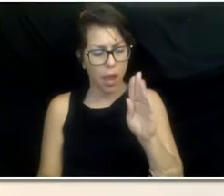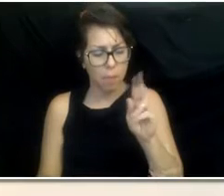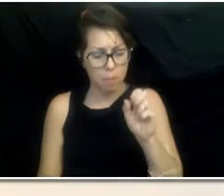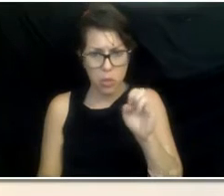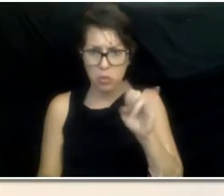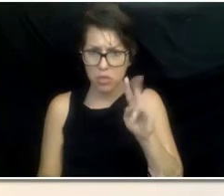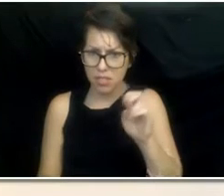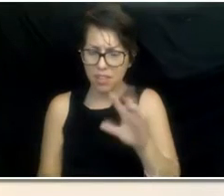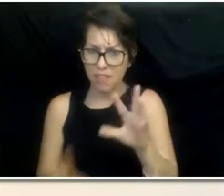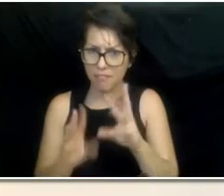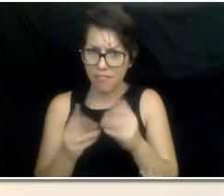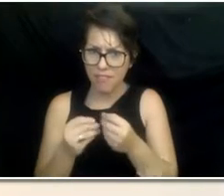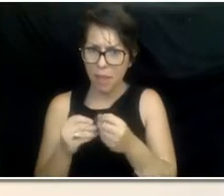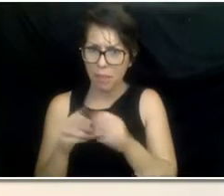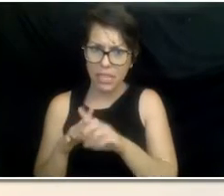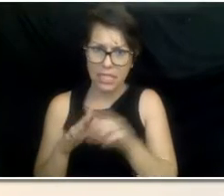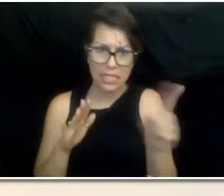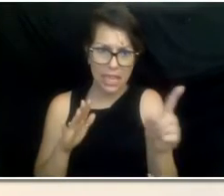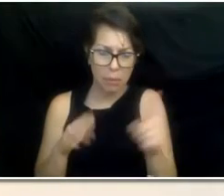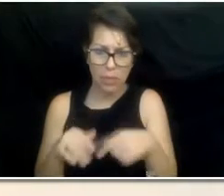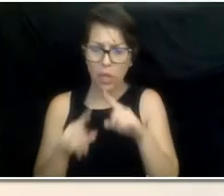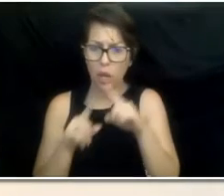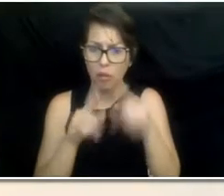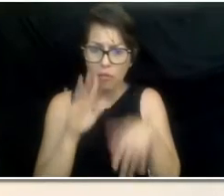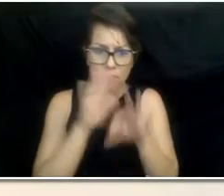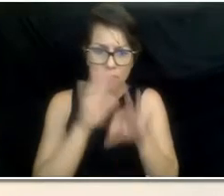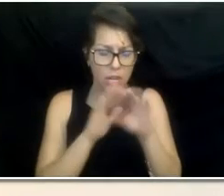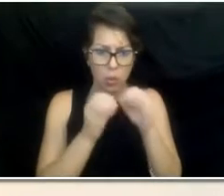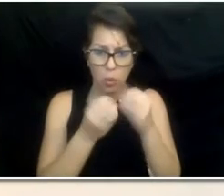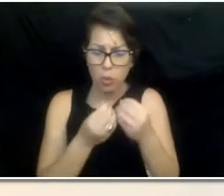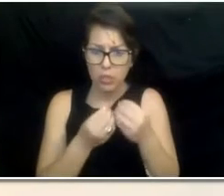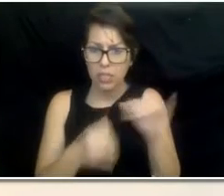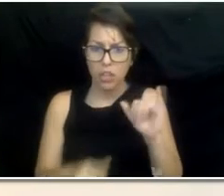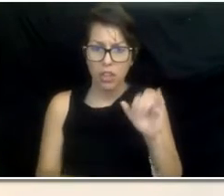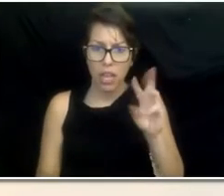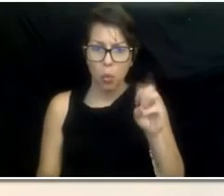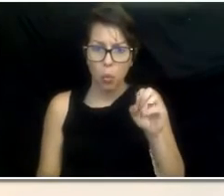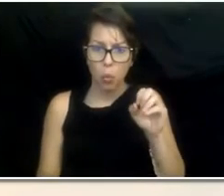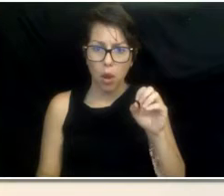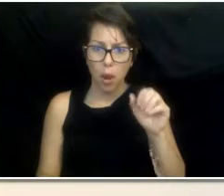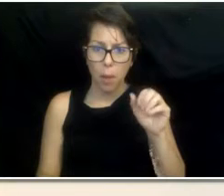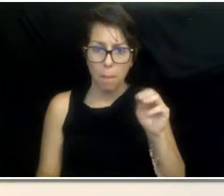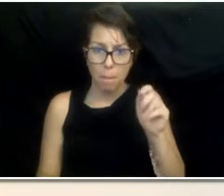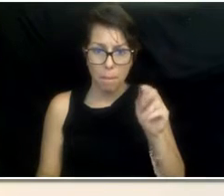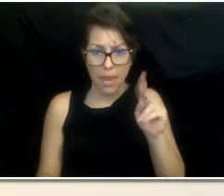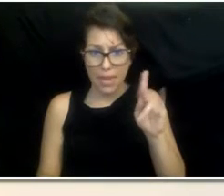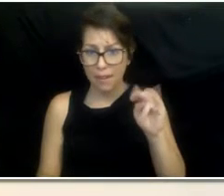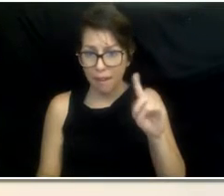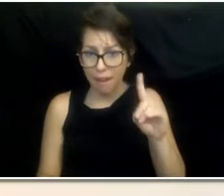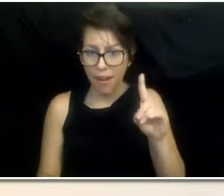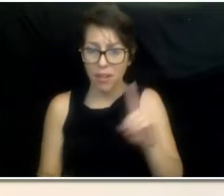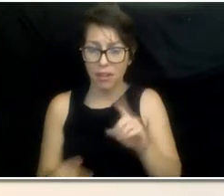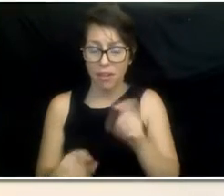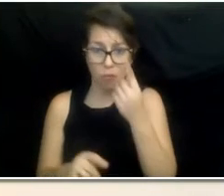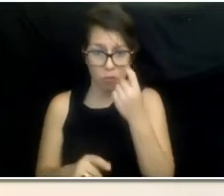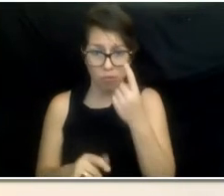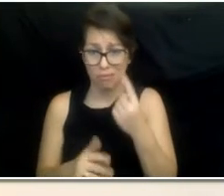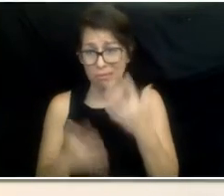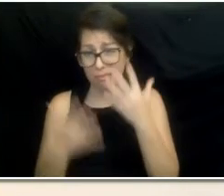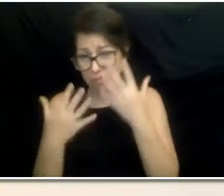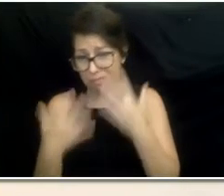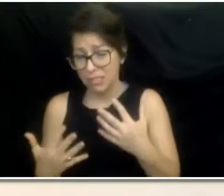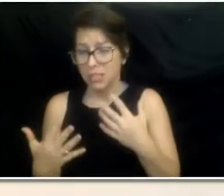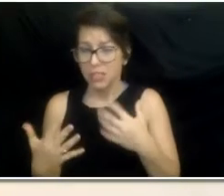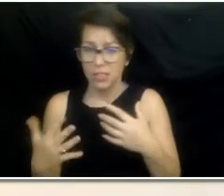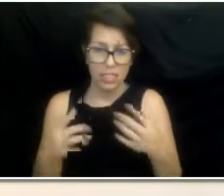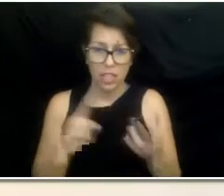experiencing threats of contraception you can't afford access to medical help you are a Survivor who is desperately